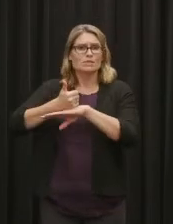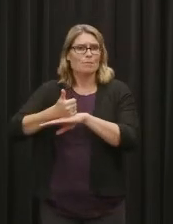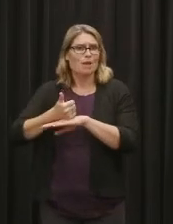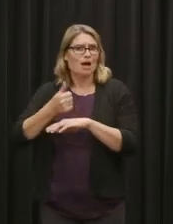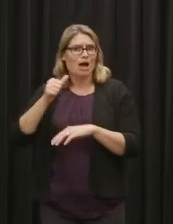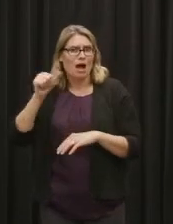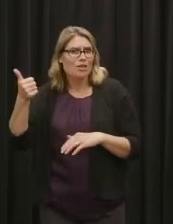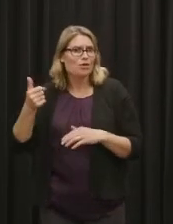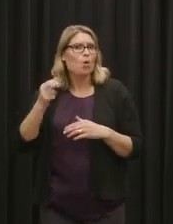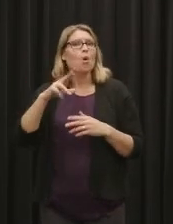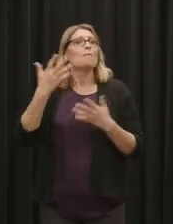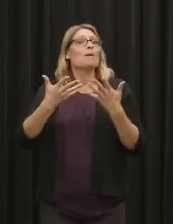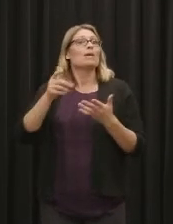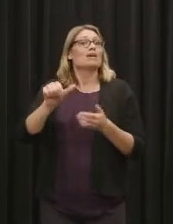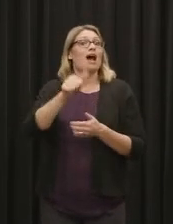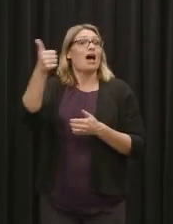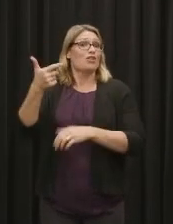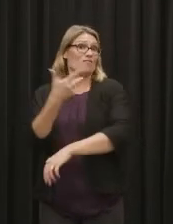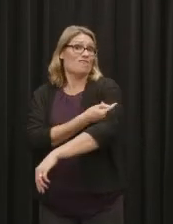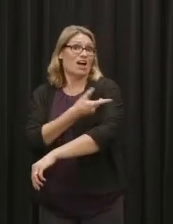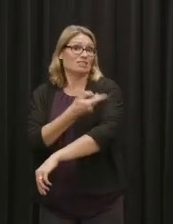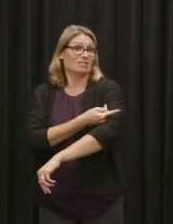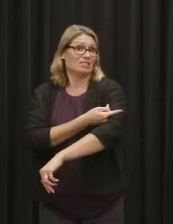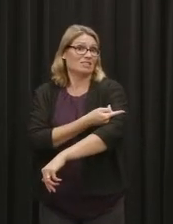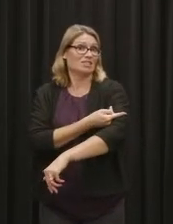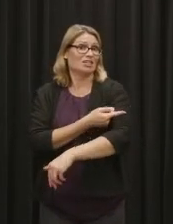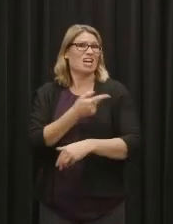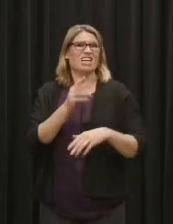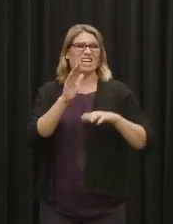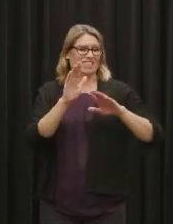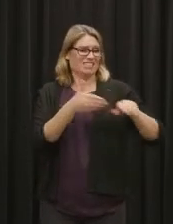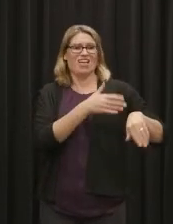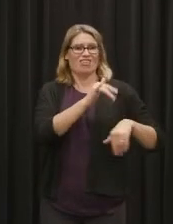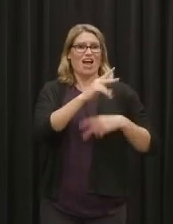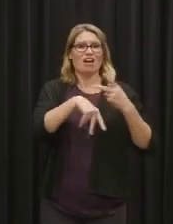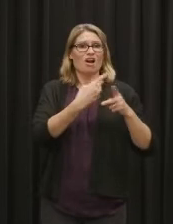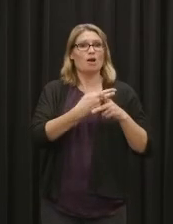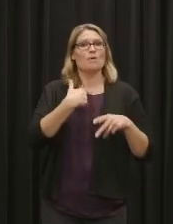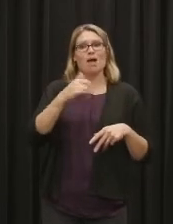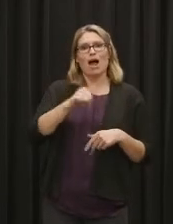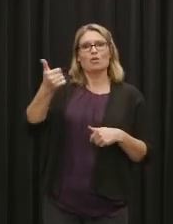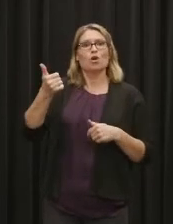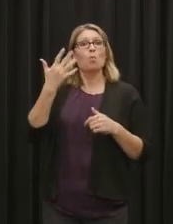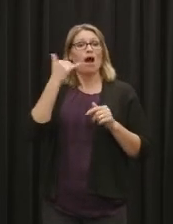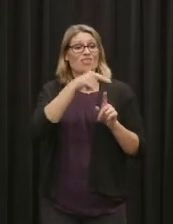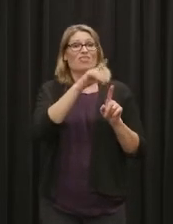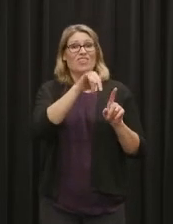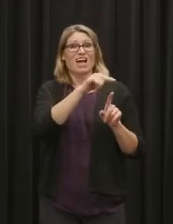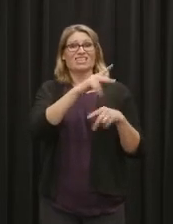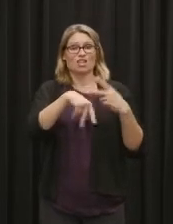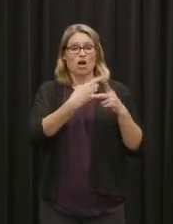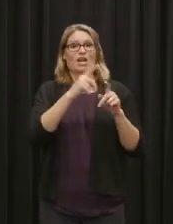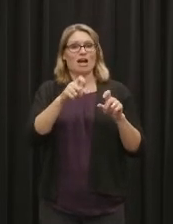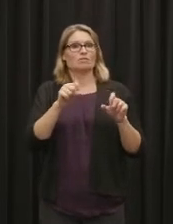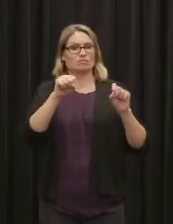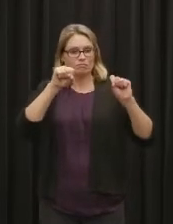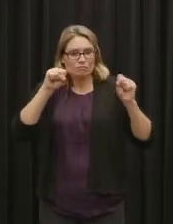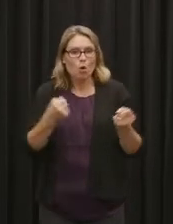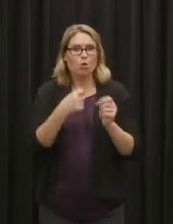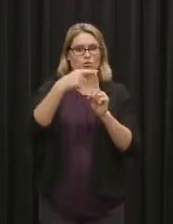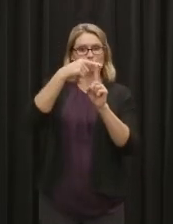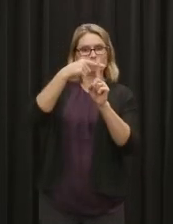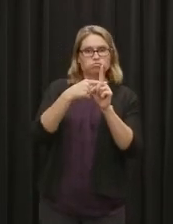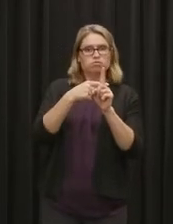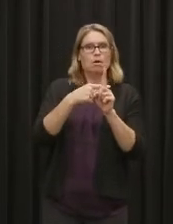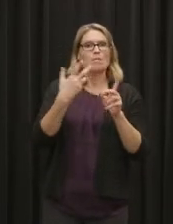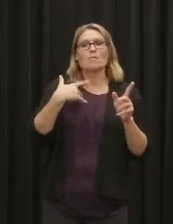we'll get a different vaccine that doesn't have to be held in such low temperatures. Again, another good question, and